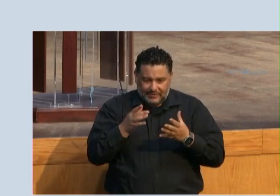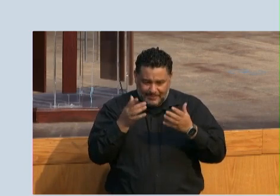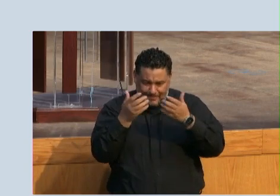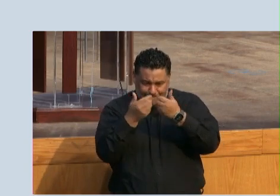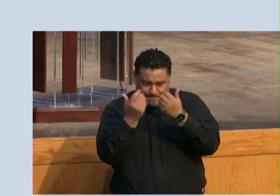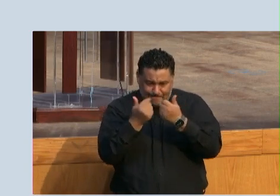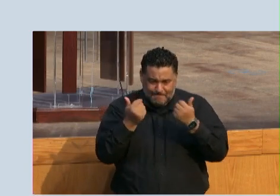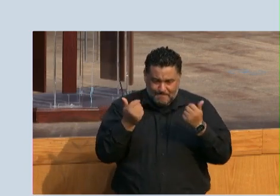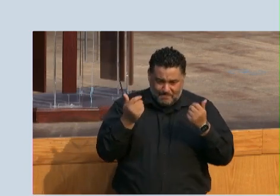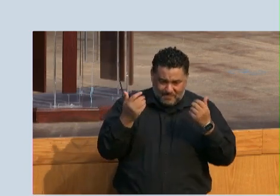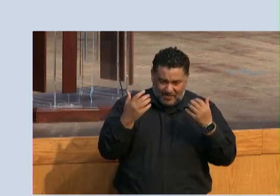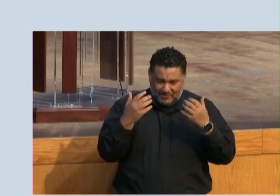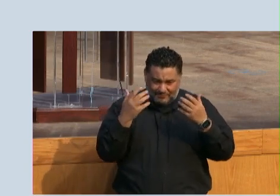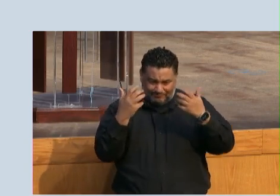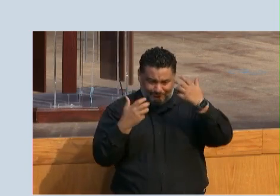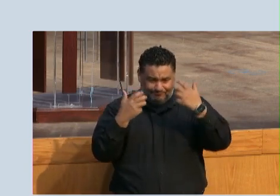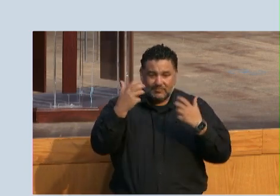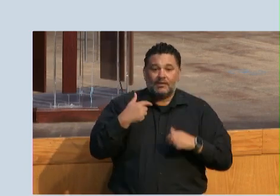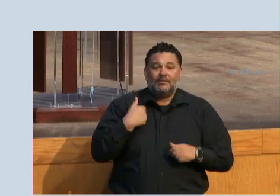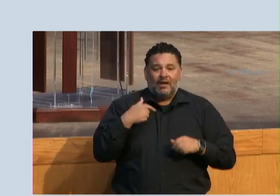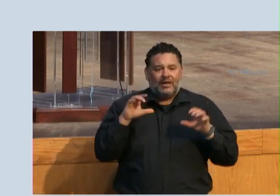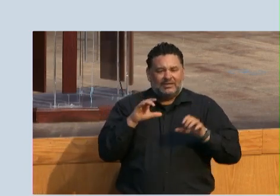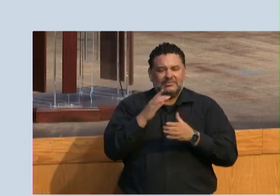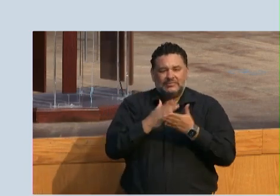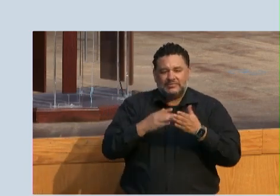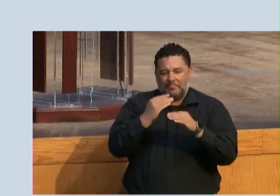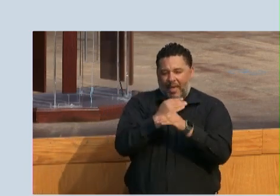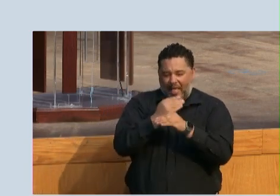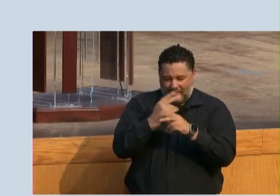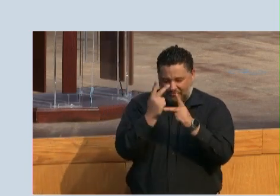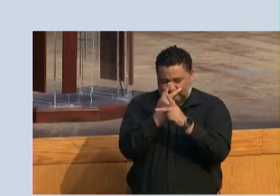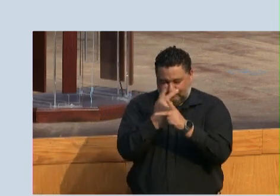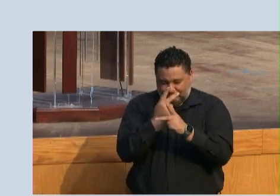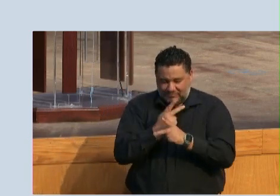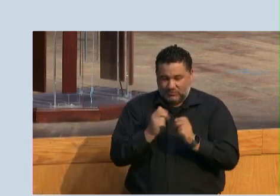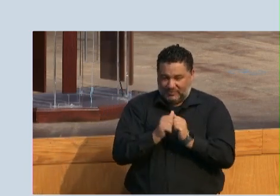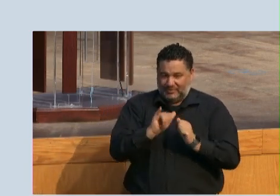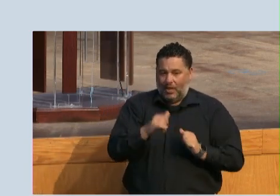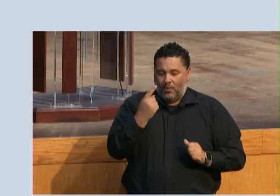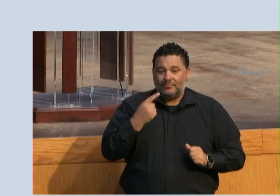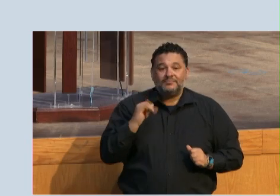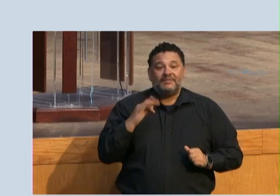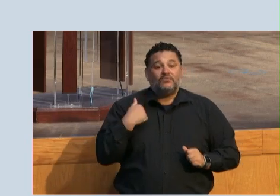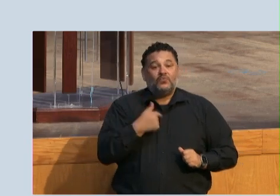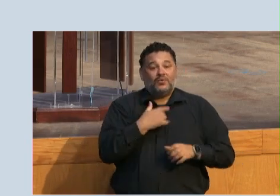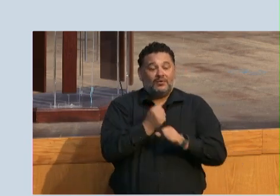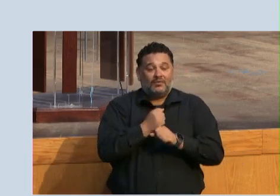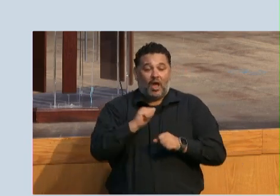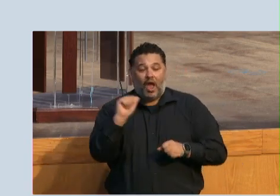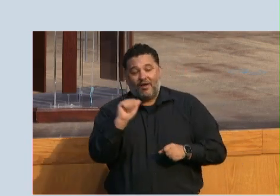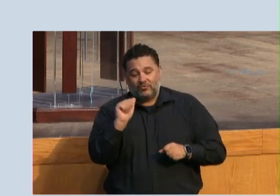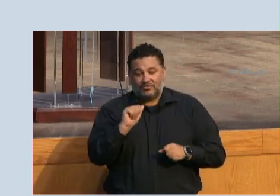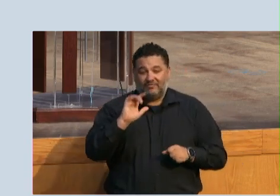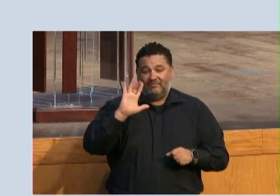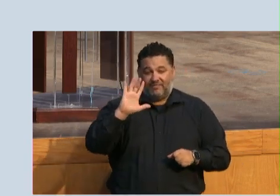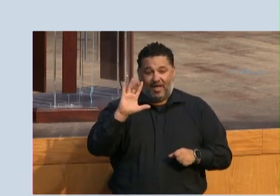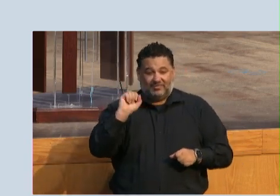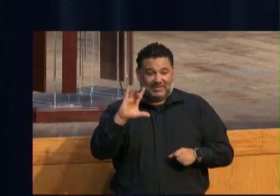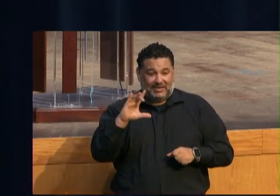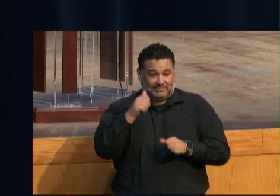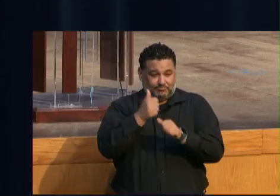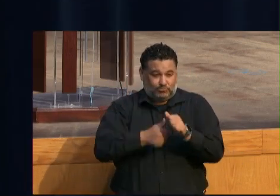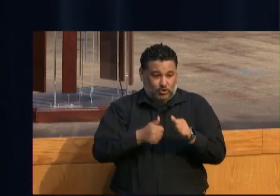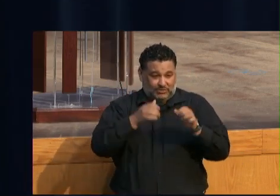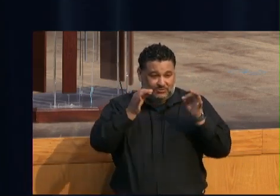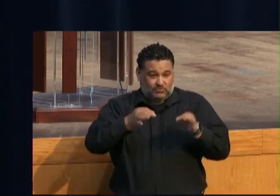little bit of math with this one, and if we give an average of 5 seconds per decision, which